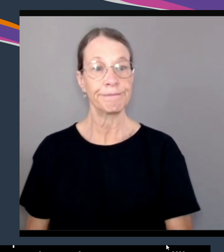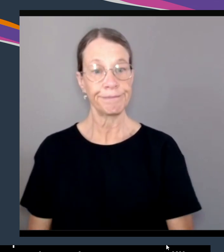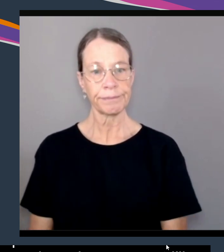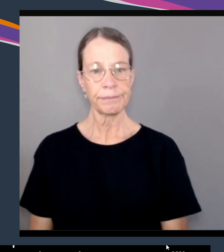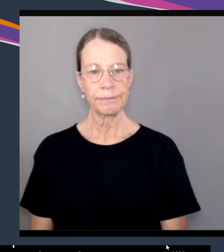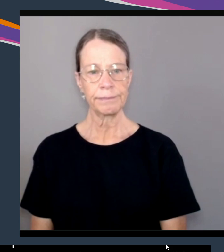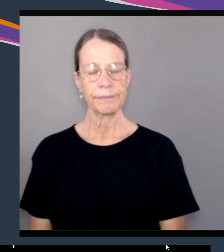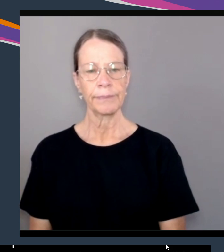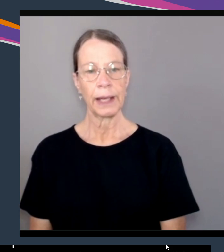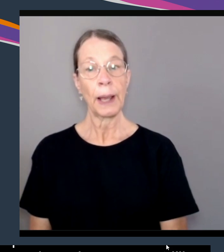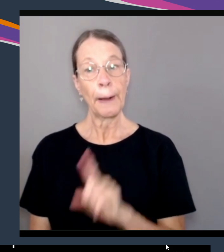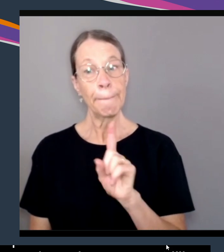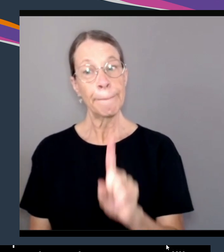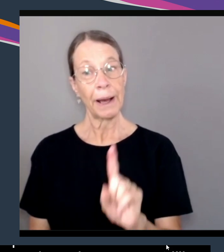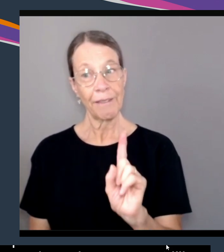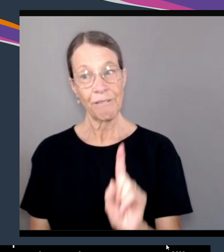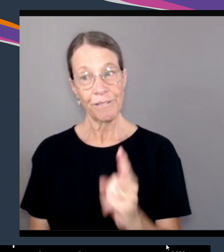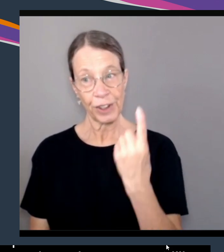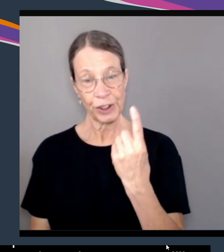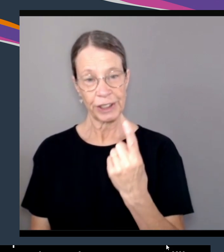But before I begin,